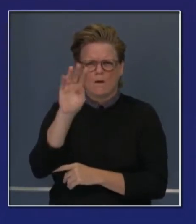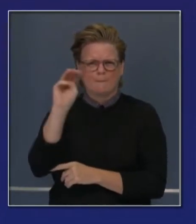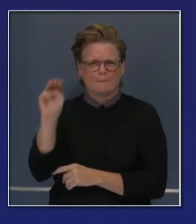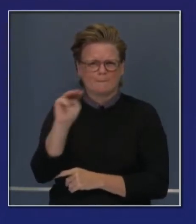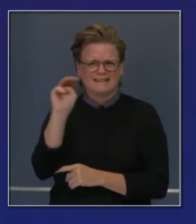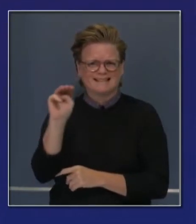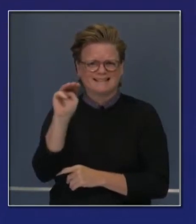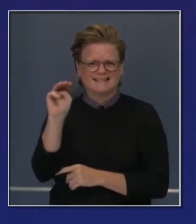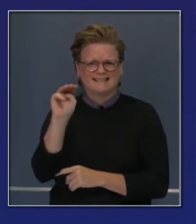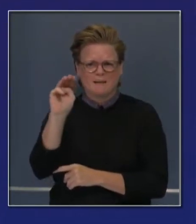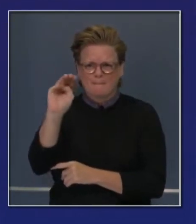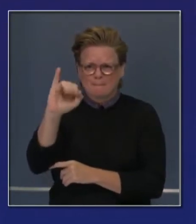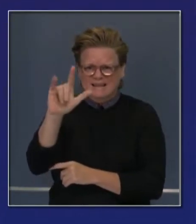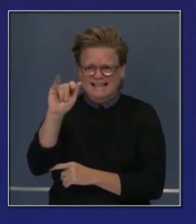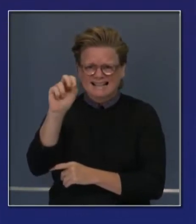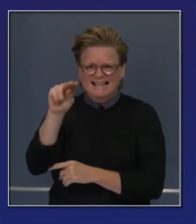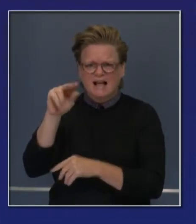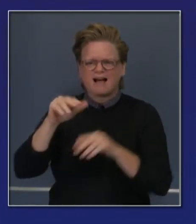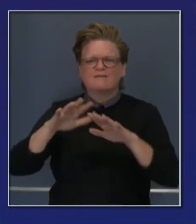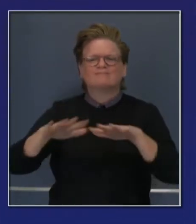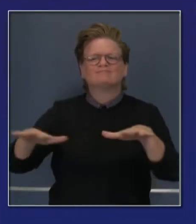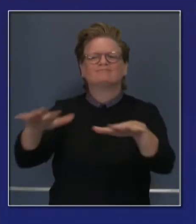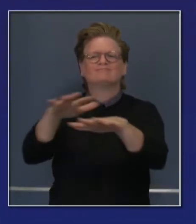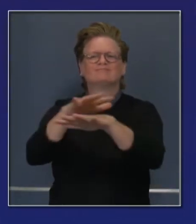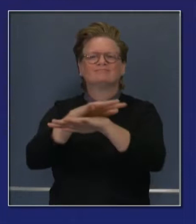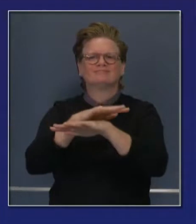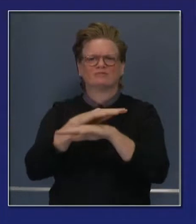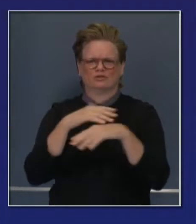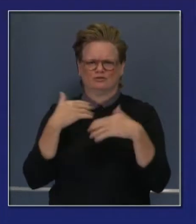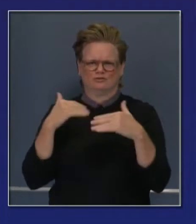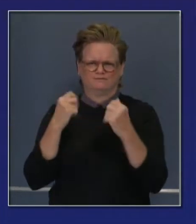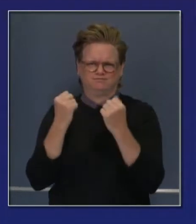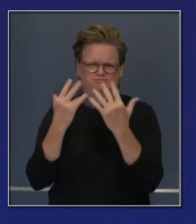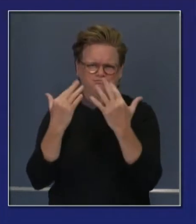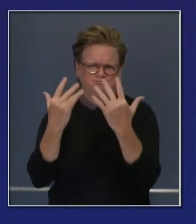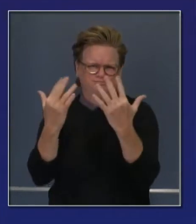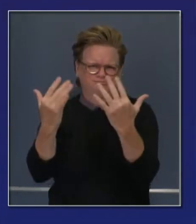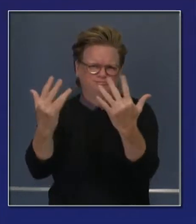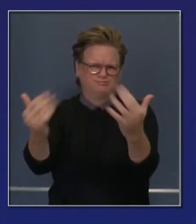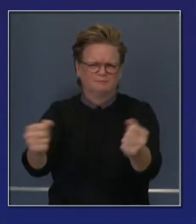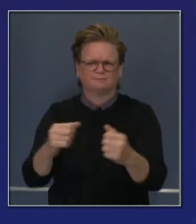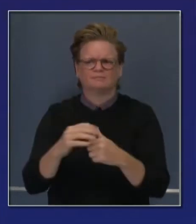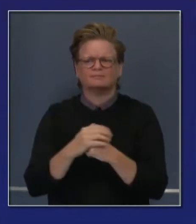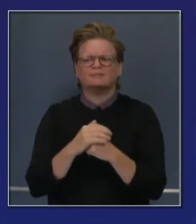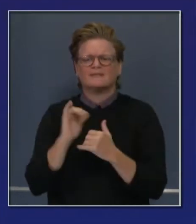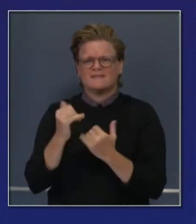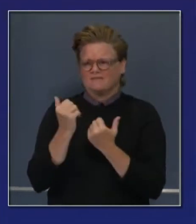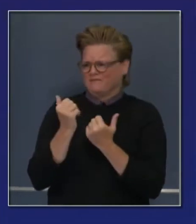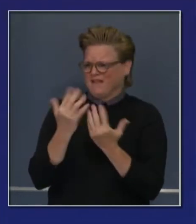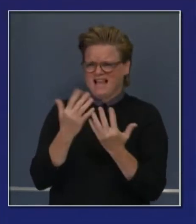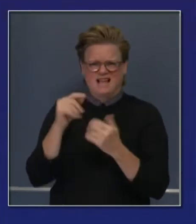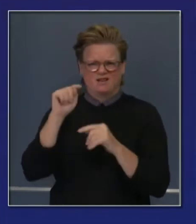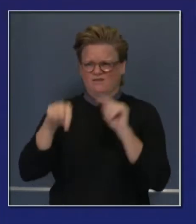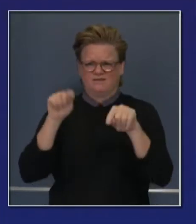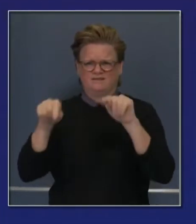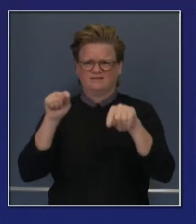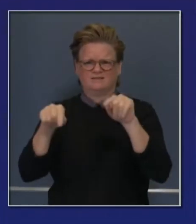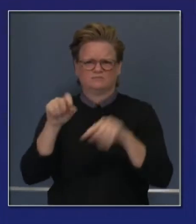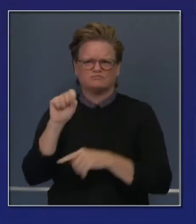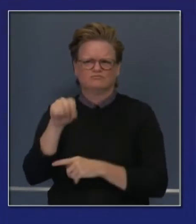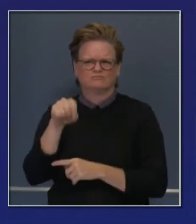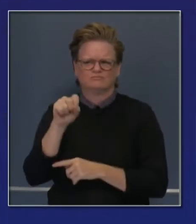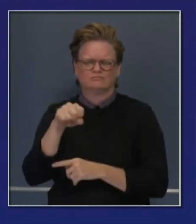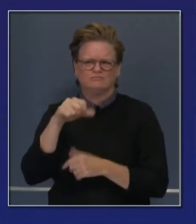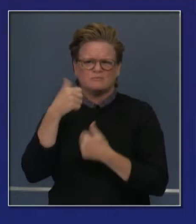latest round of wildfires that we've experienced. Reminding you that that round of wildfires included some 14,000